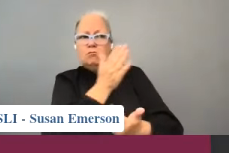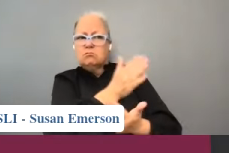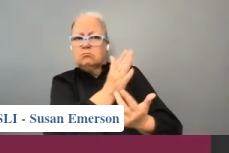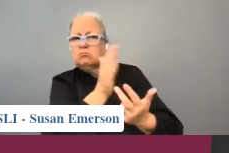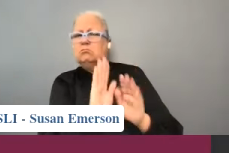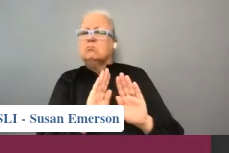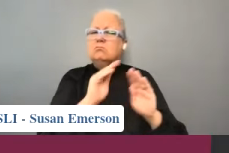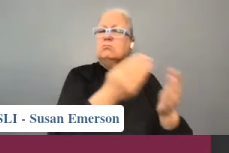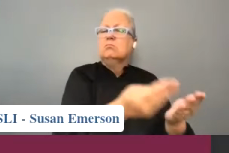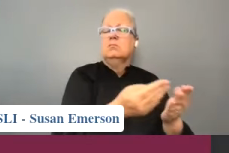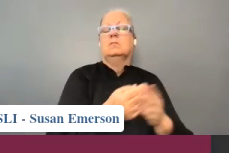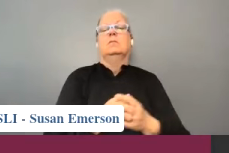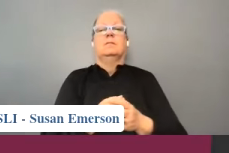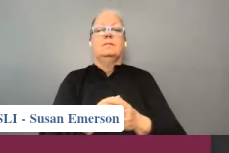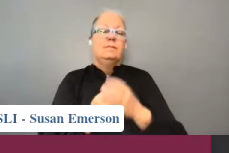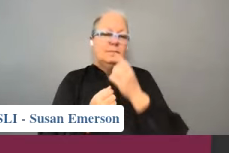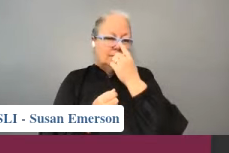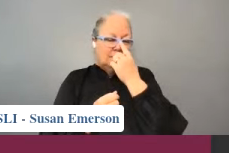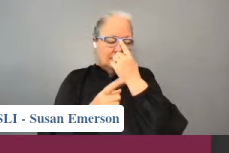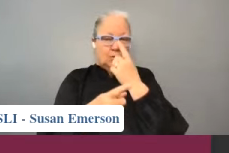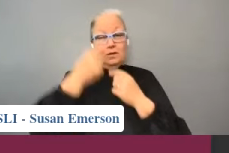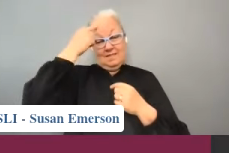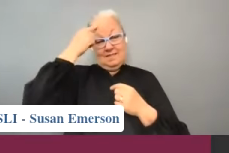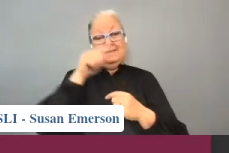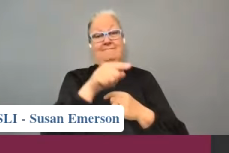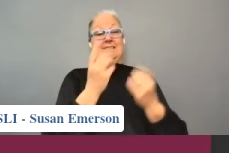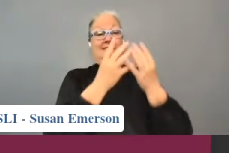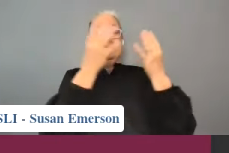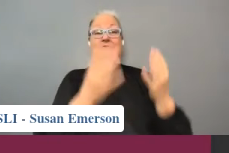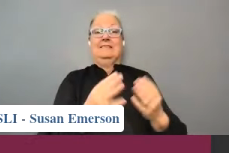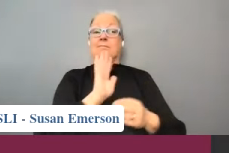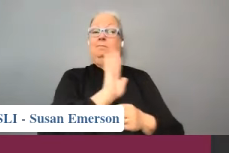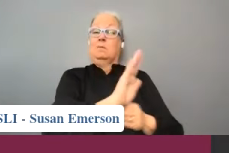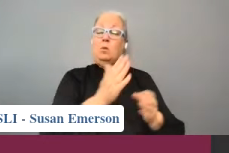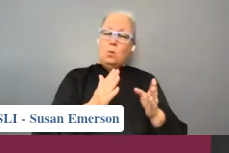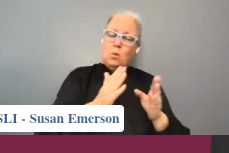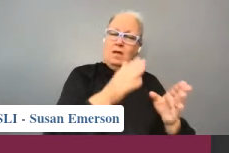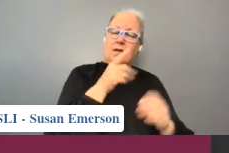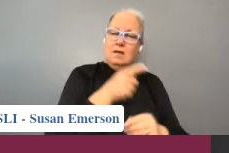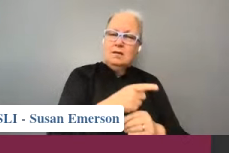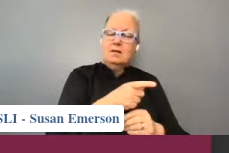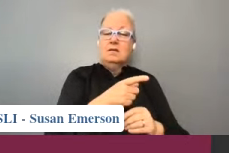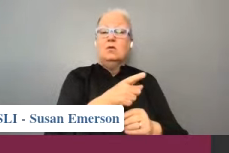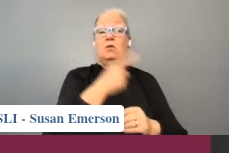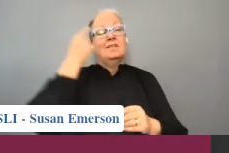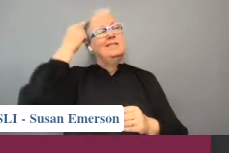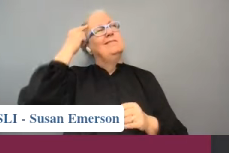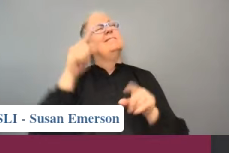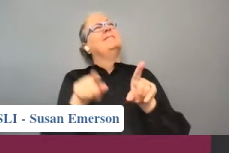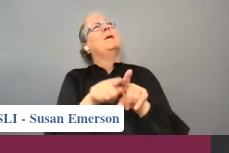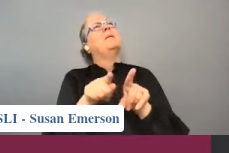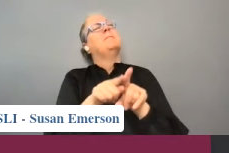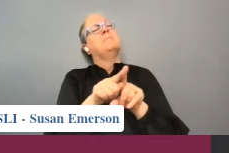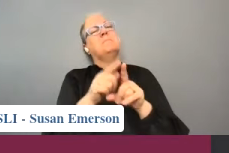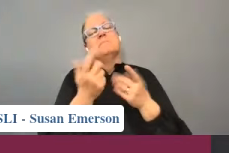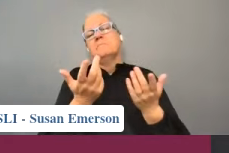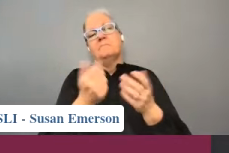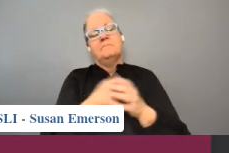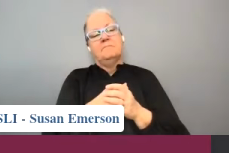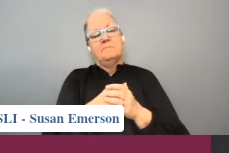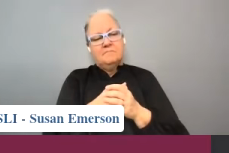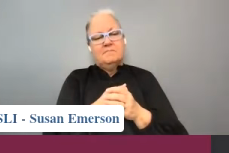too, that when we take a systems approach, we're actually able to understand not just, for example, the impact of a